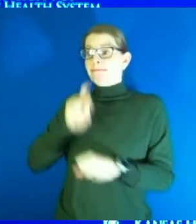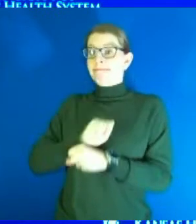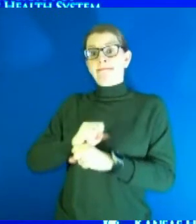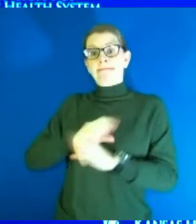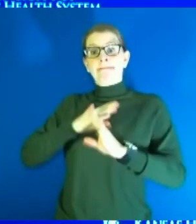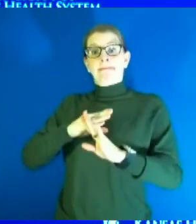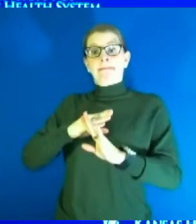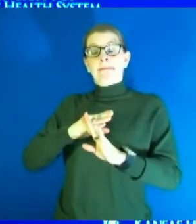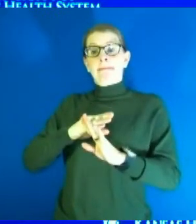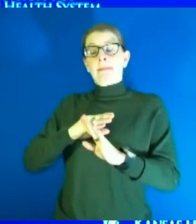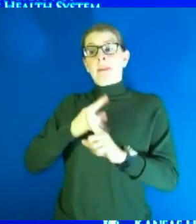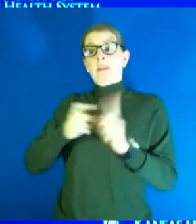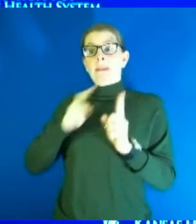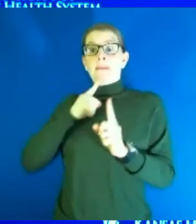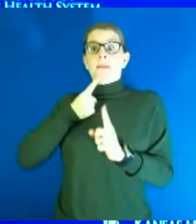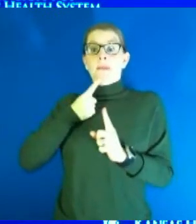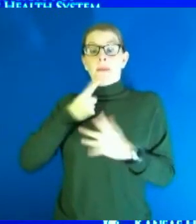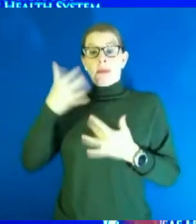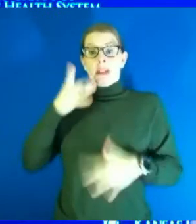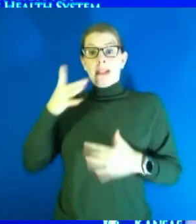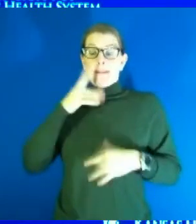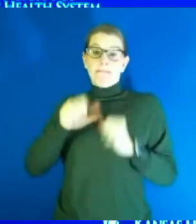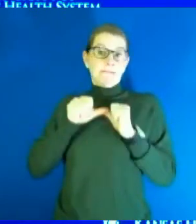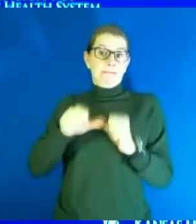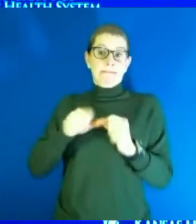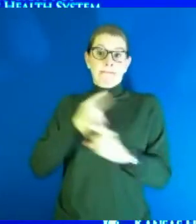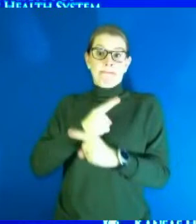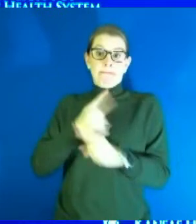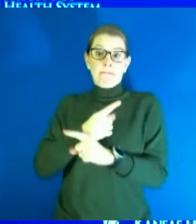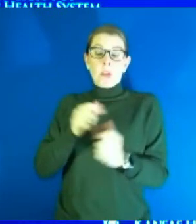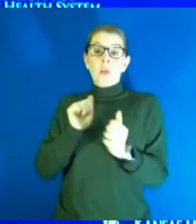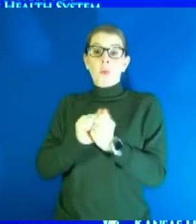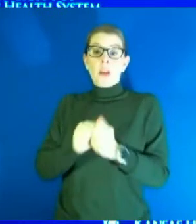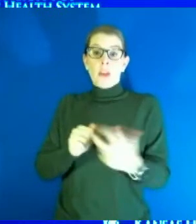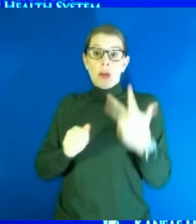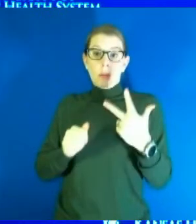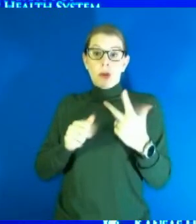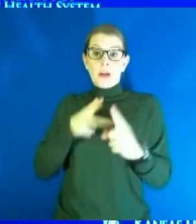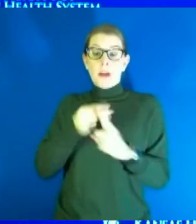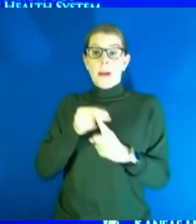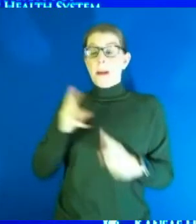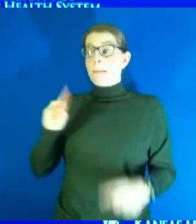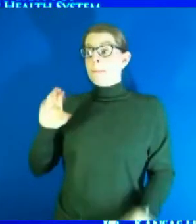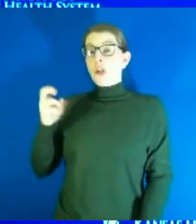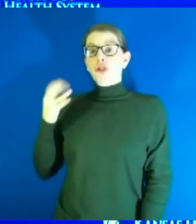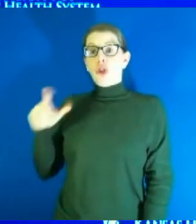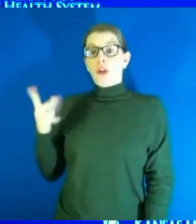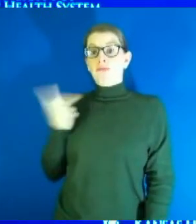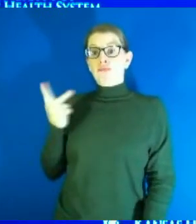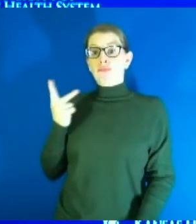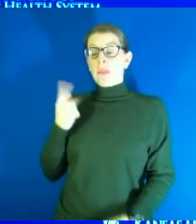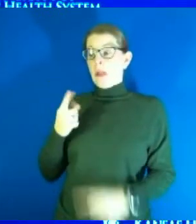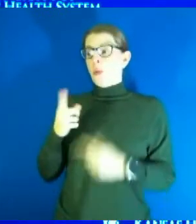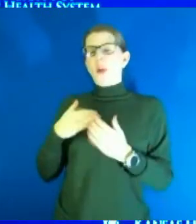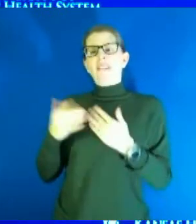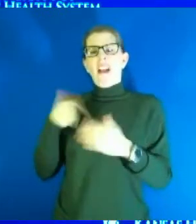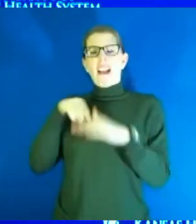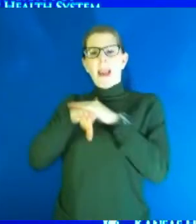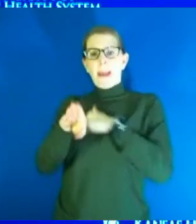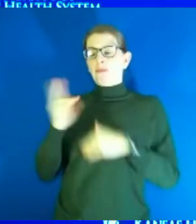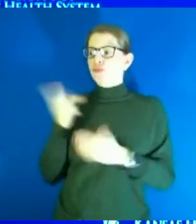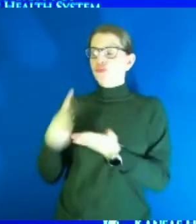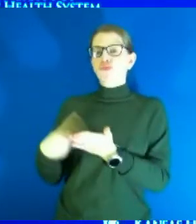disease continue to hold true with those 3 doses. And what Dr. Marshall and I were just talking about when I came in was that it's those